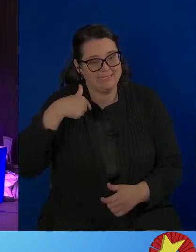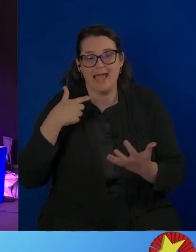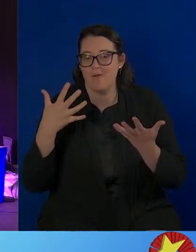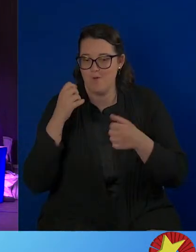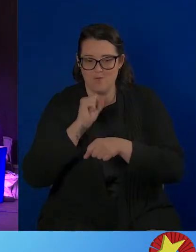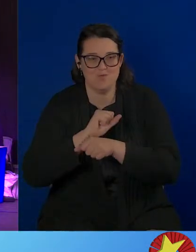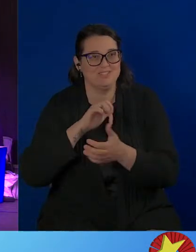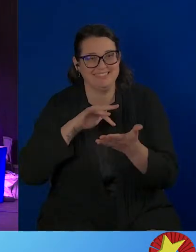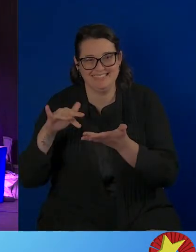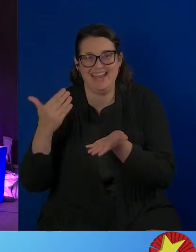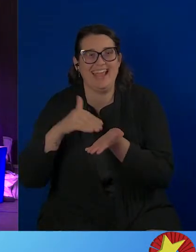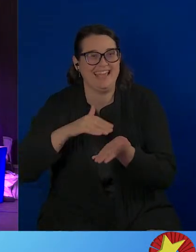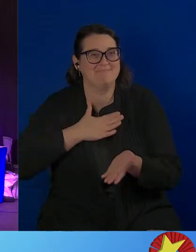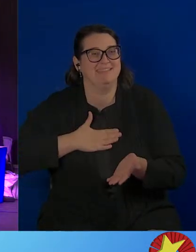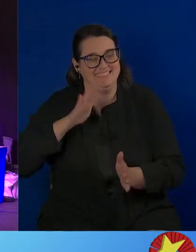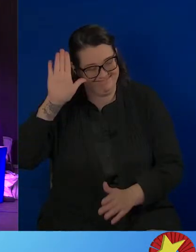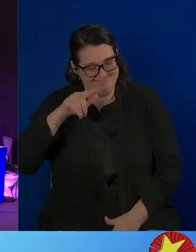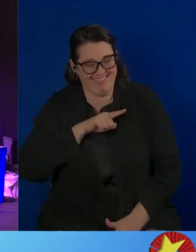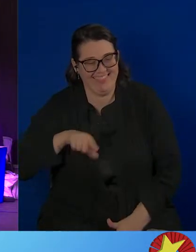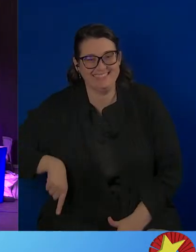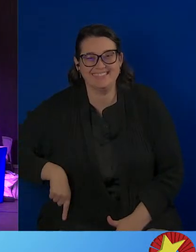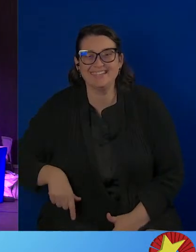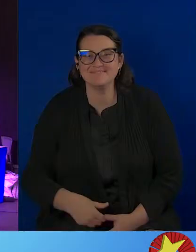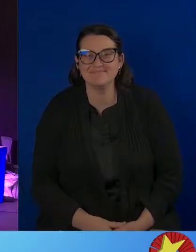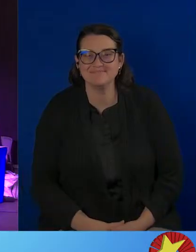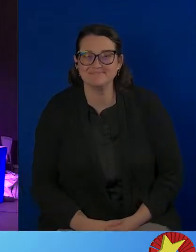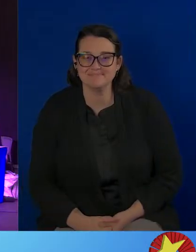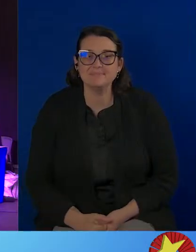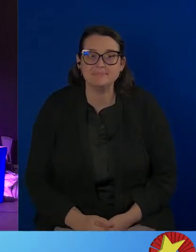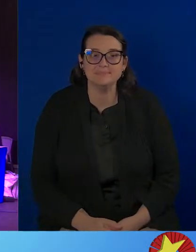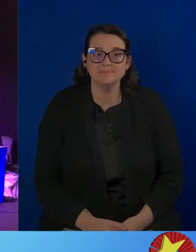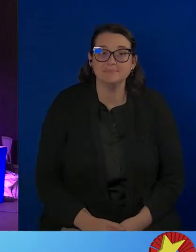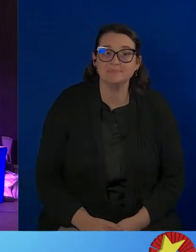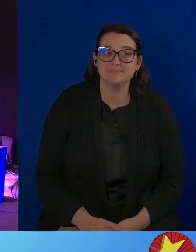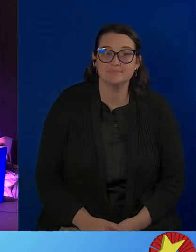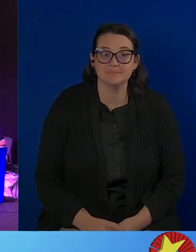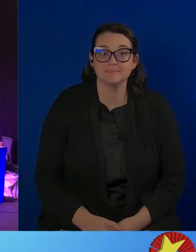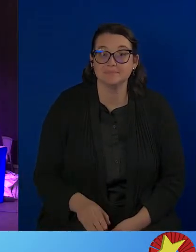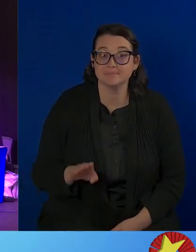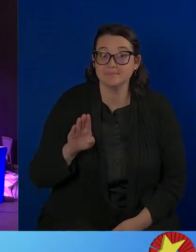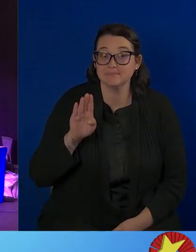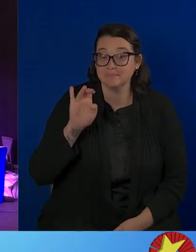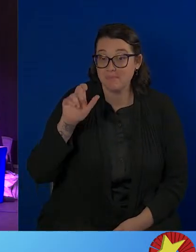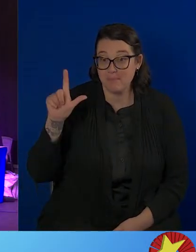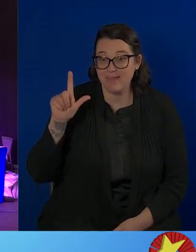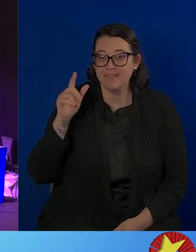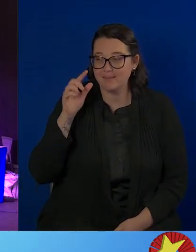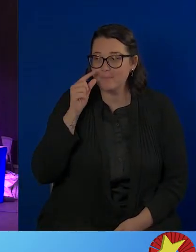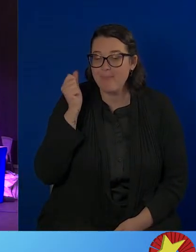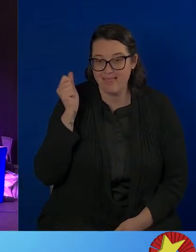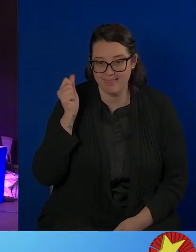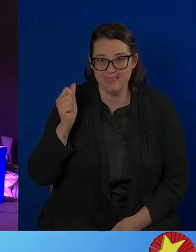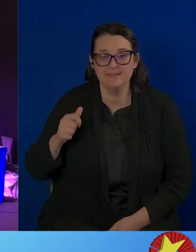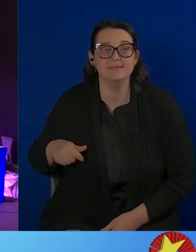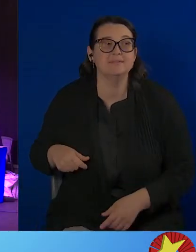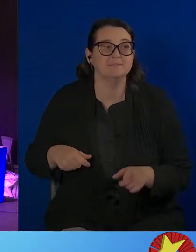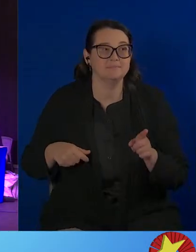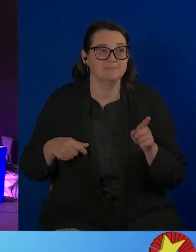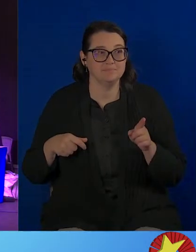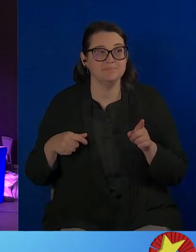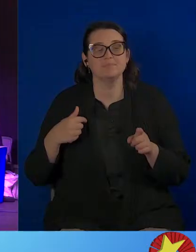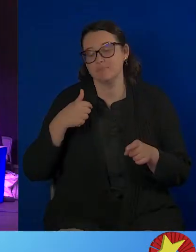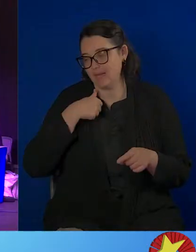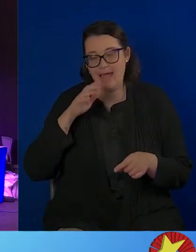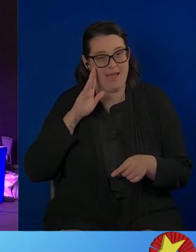you. Hi, this is Bill. I'd welcome that work study